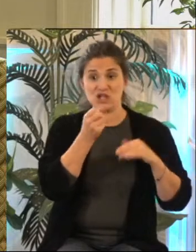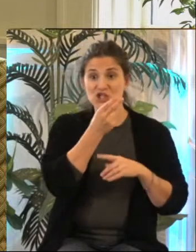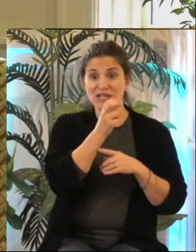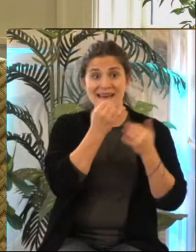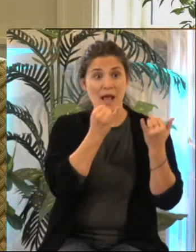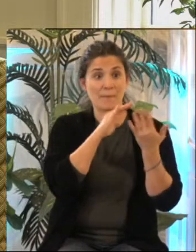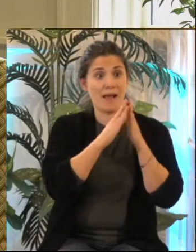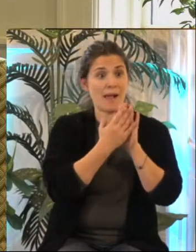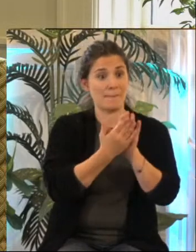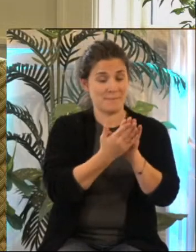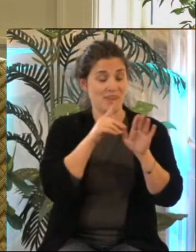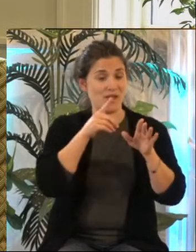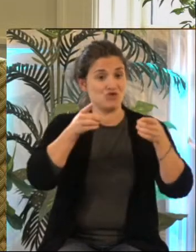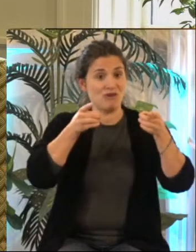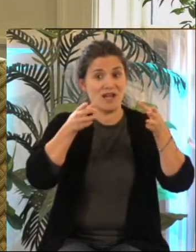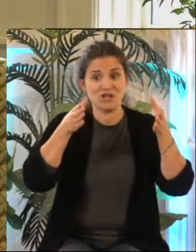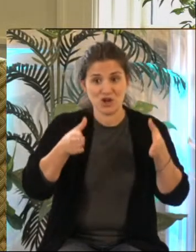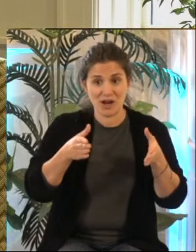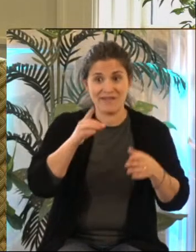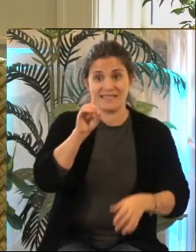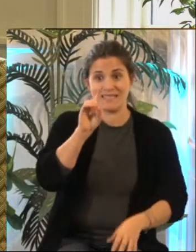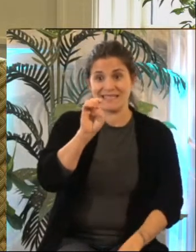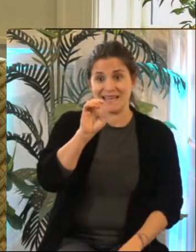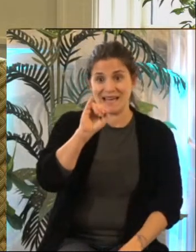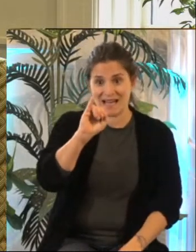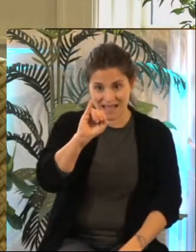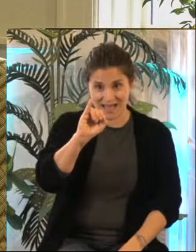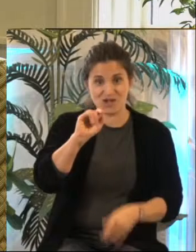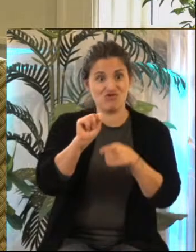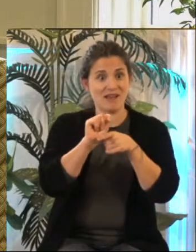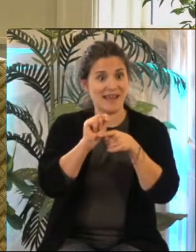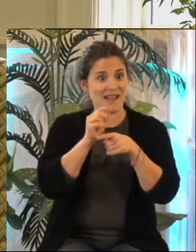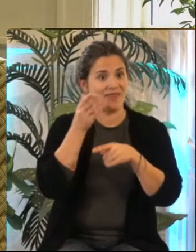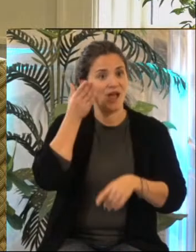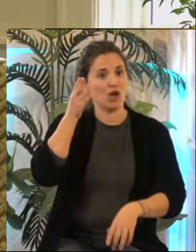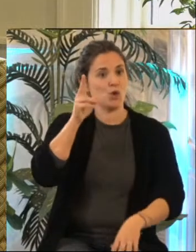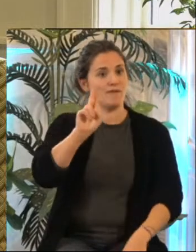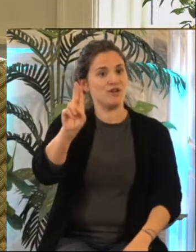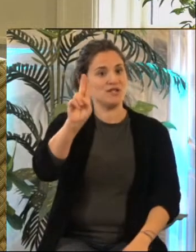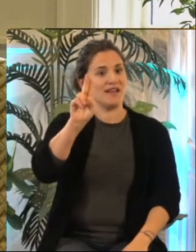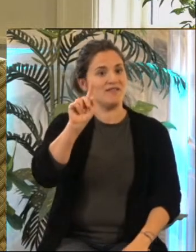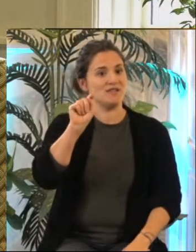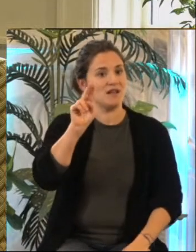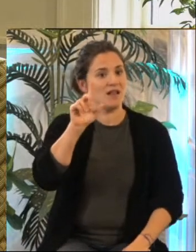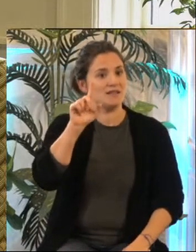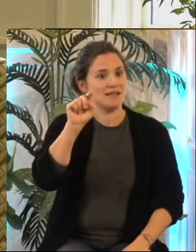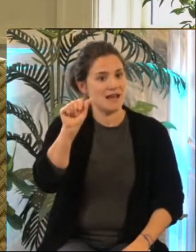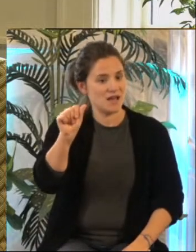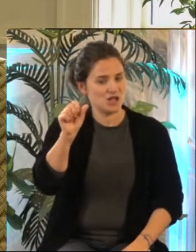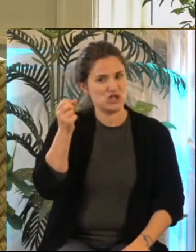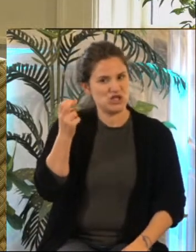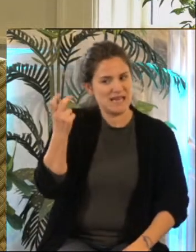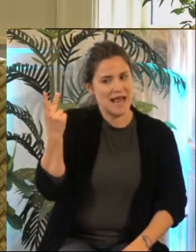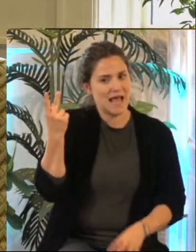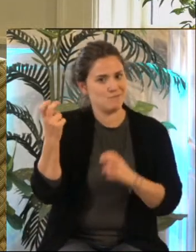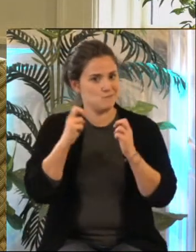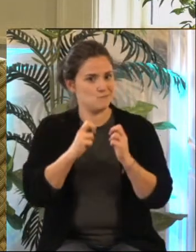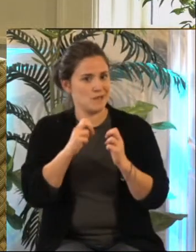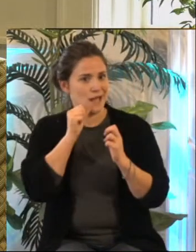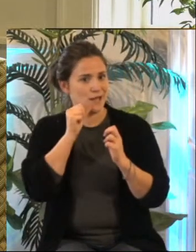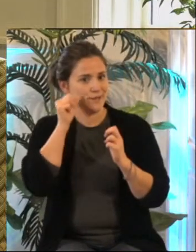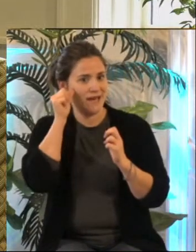DEI education and training at the University of Tulsa. And so we were visiting yesterday, and she said, we need